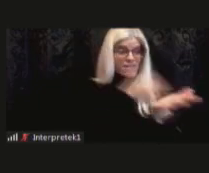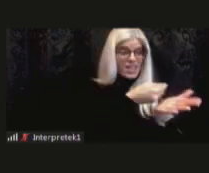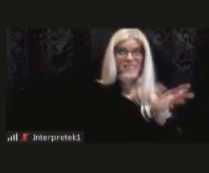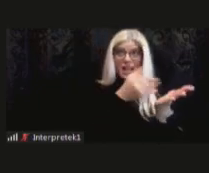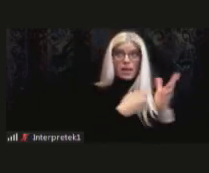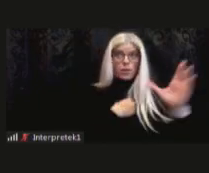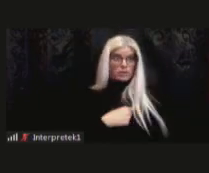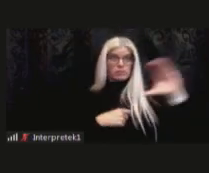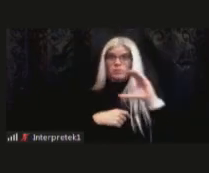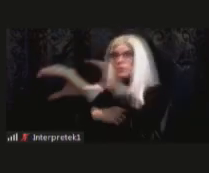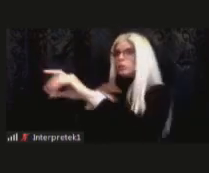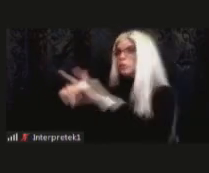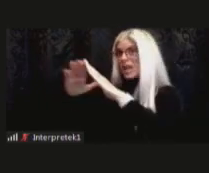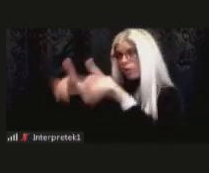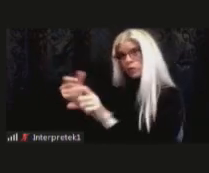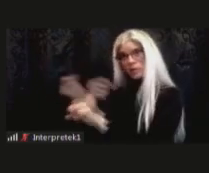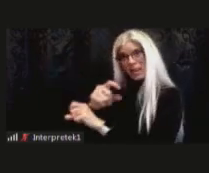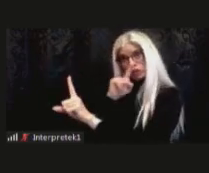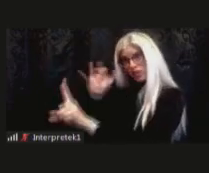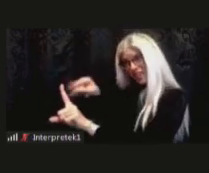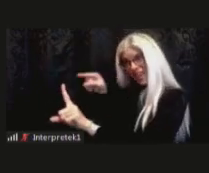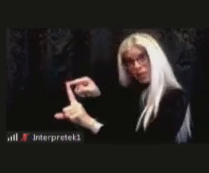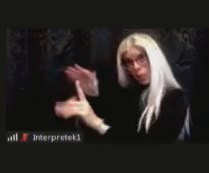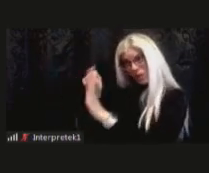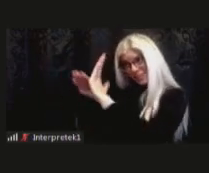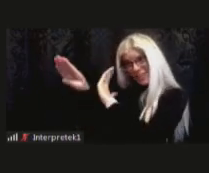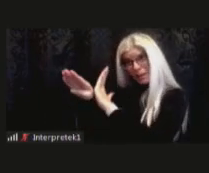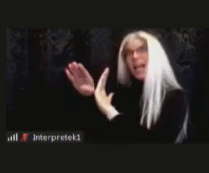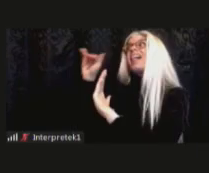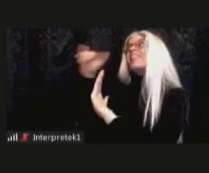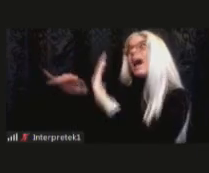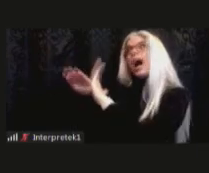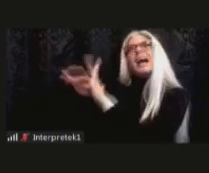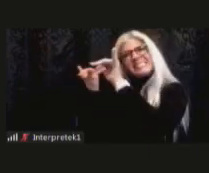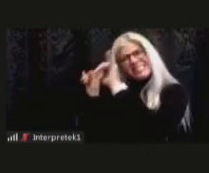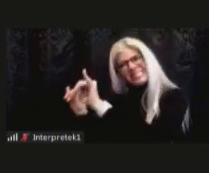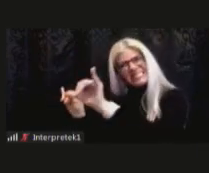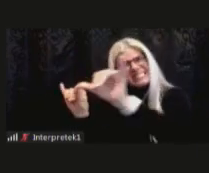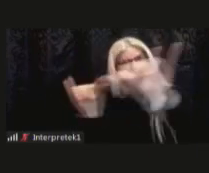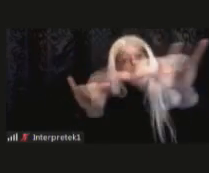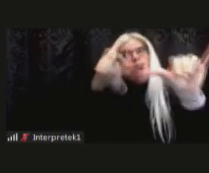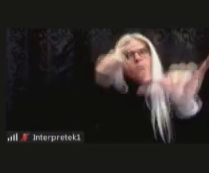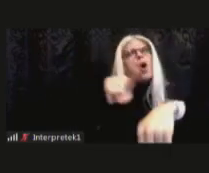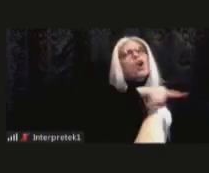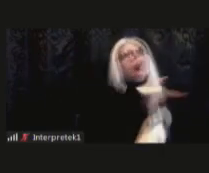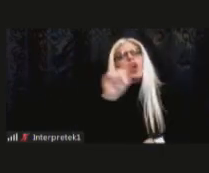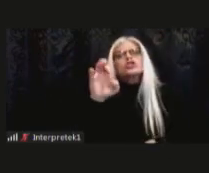sure that what's developed remains affordable long-term or even permanently. Next